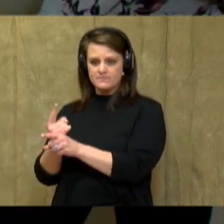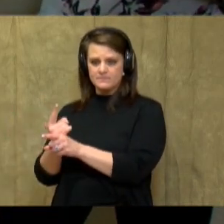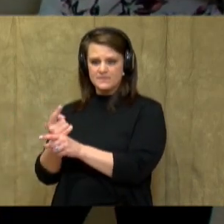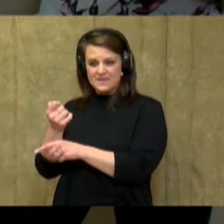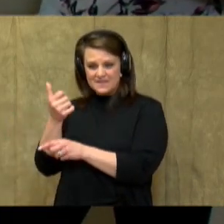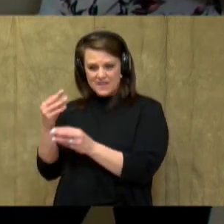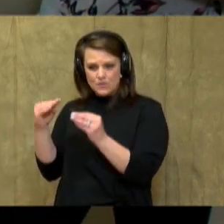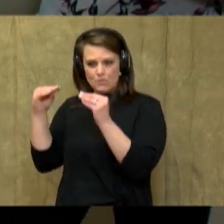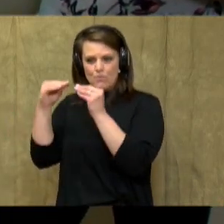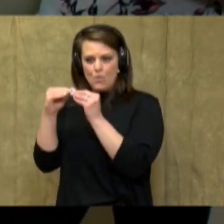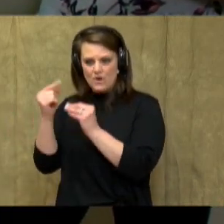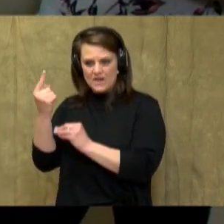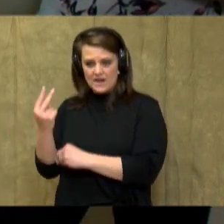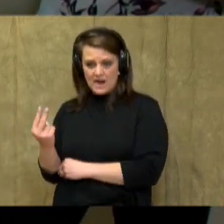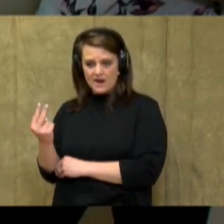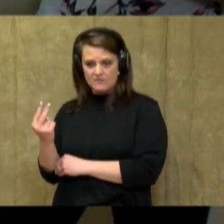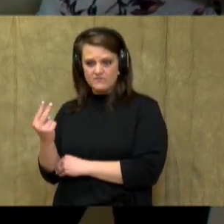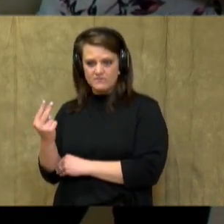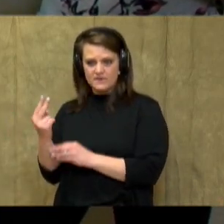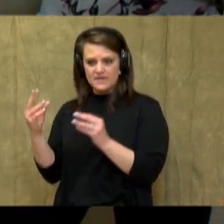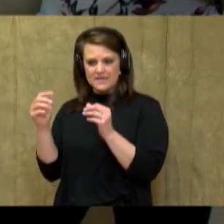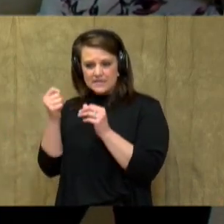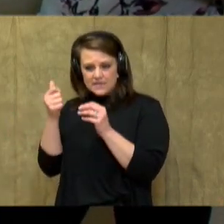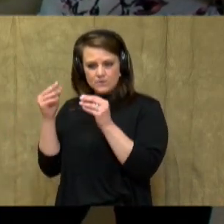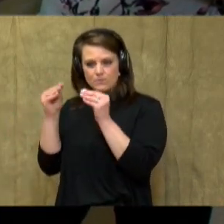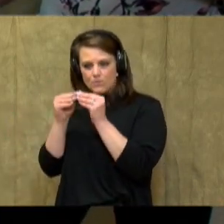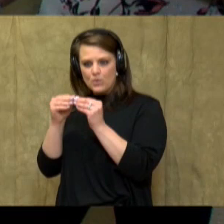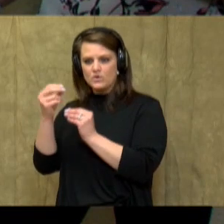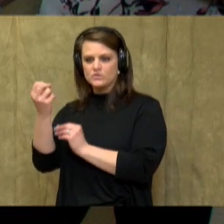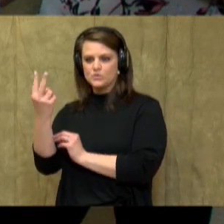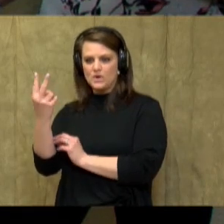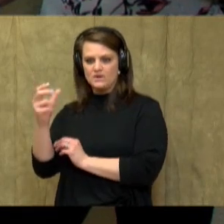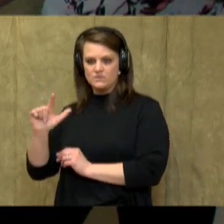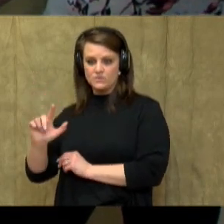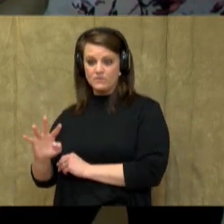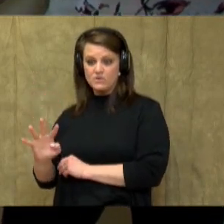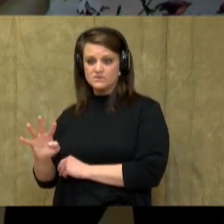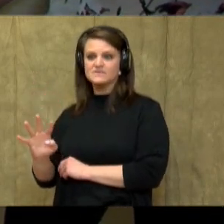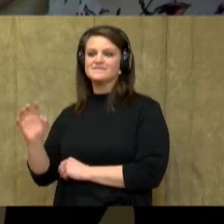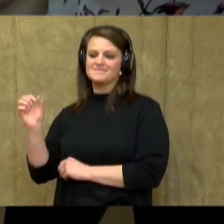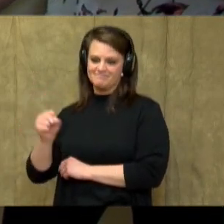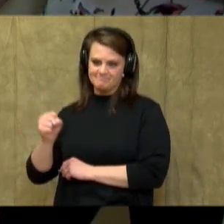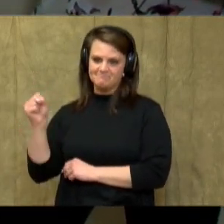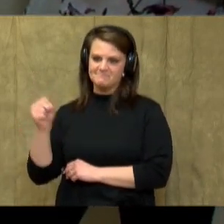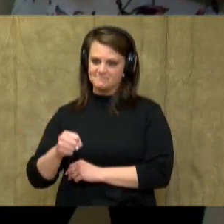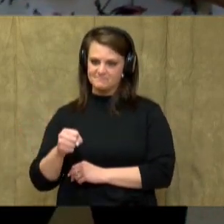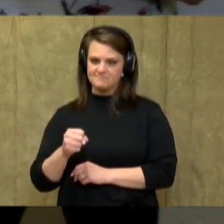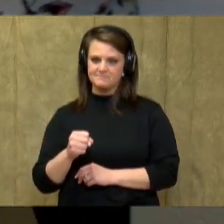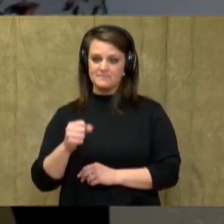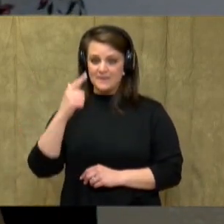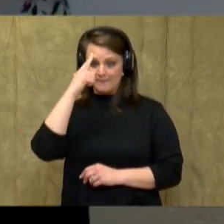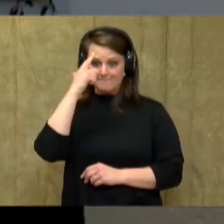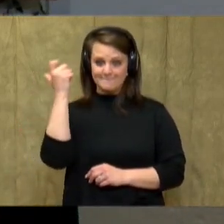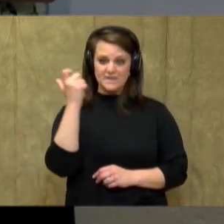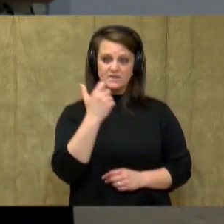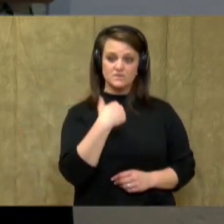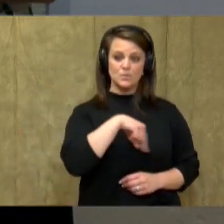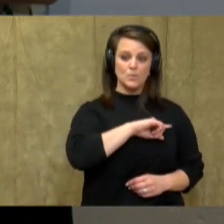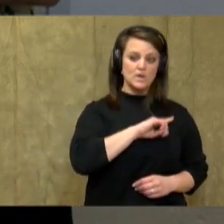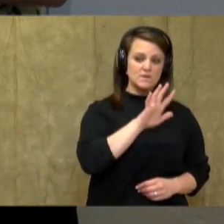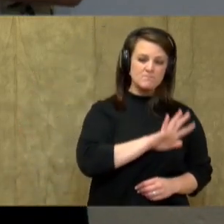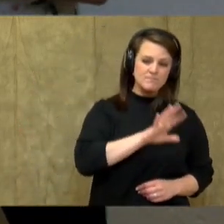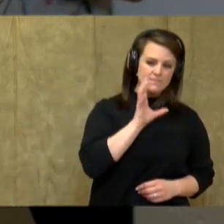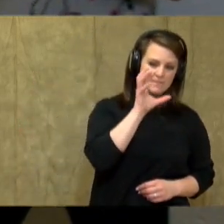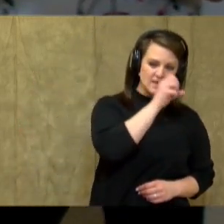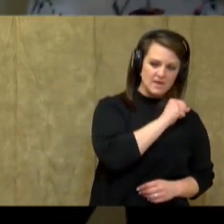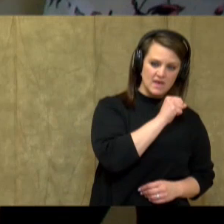a little over half? Is this a little over 12 24ths? Yes. Because we